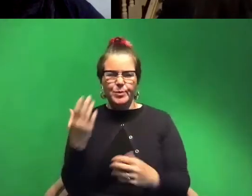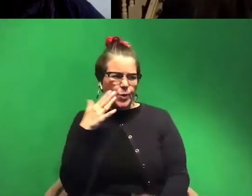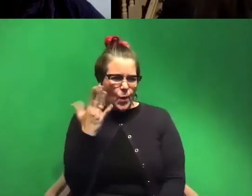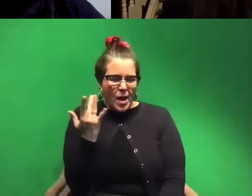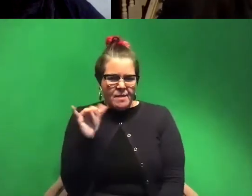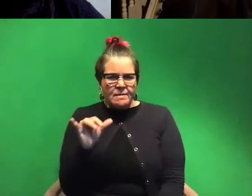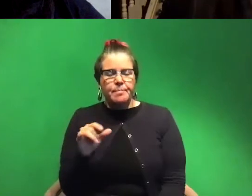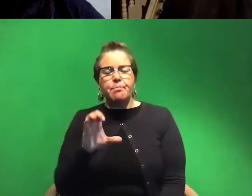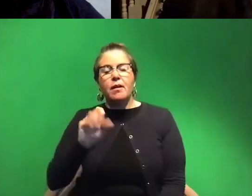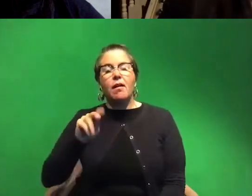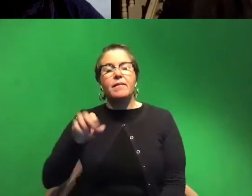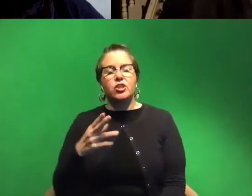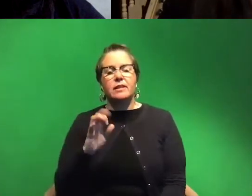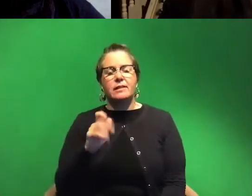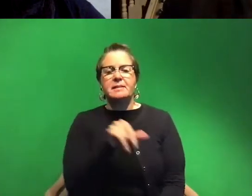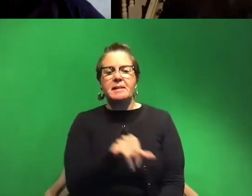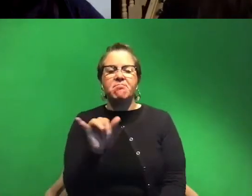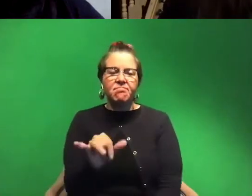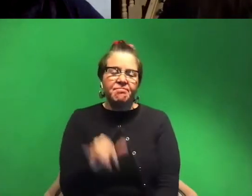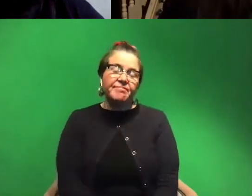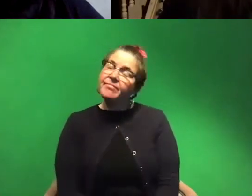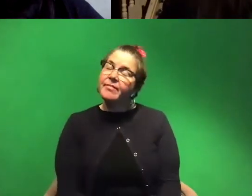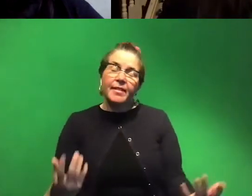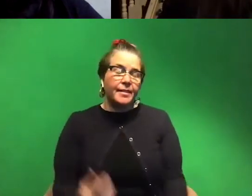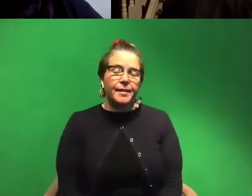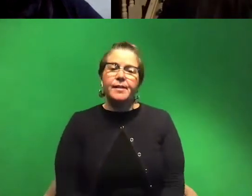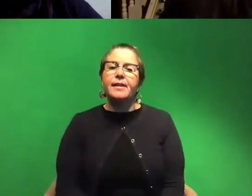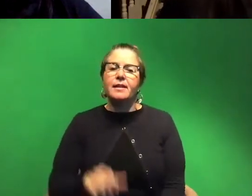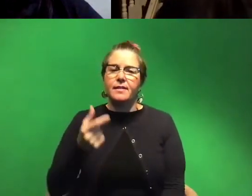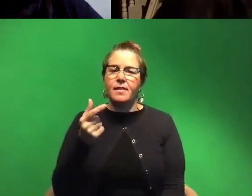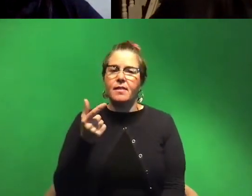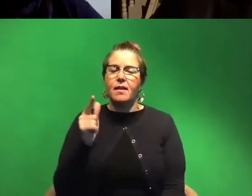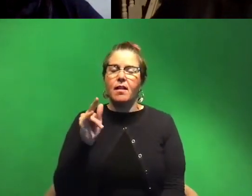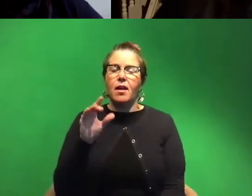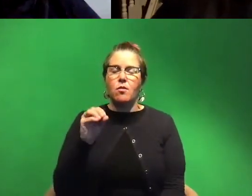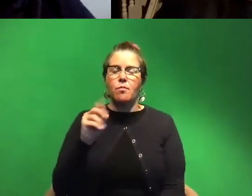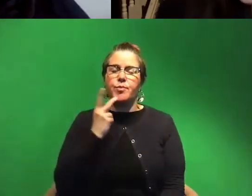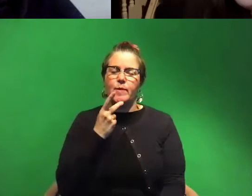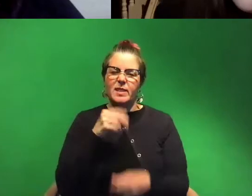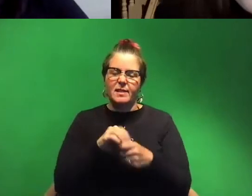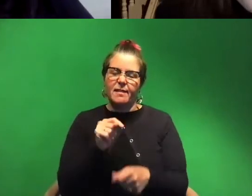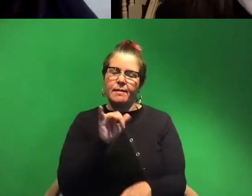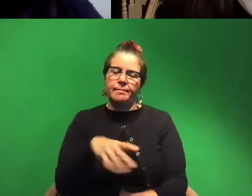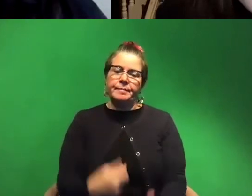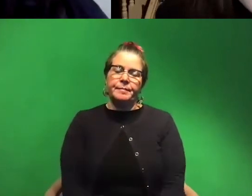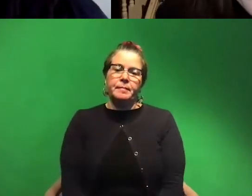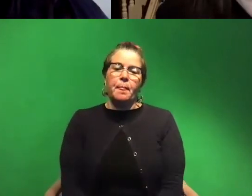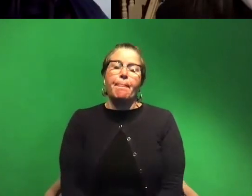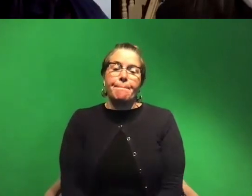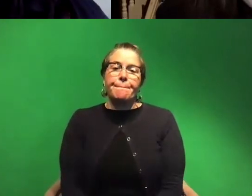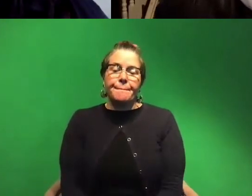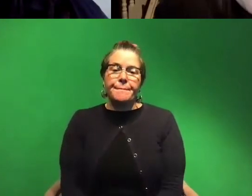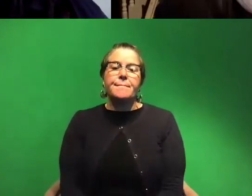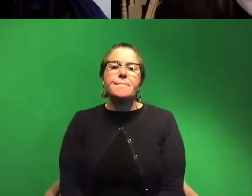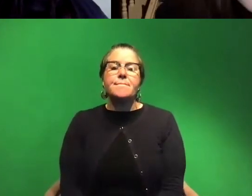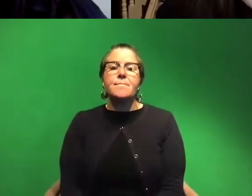yeah, Cuttlefish Inc. does the same thing. It's just, it's the glycoproteins in it. Yeah, right. So anyway, let's get a little